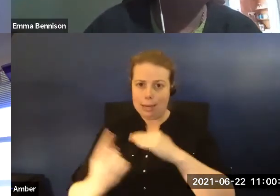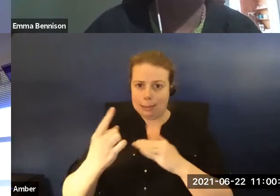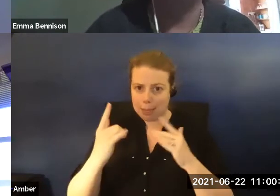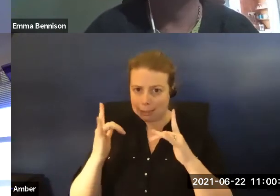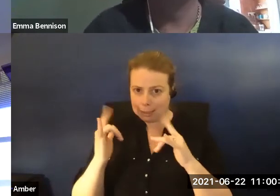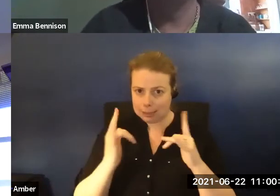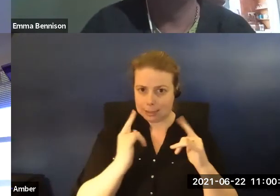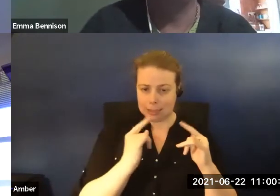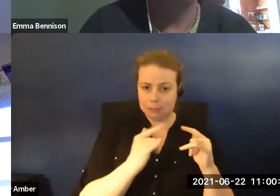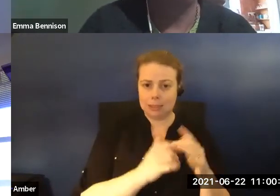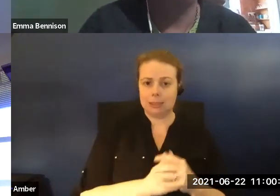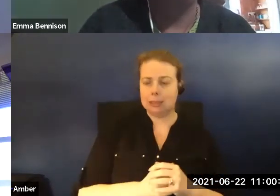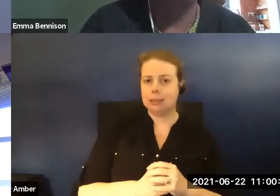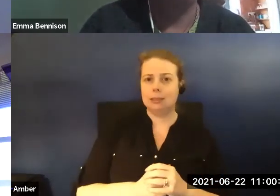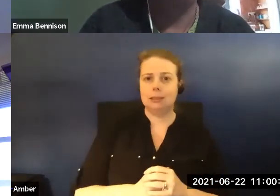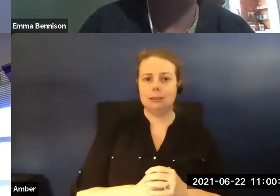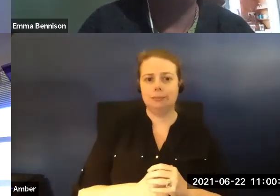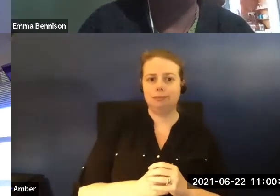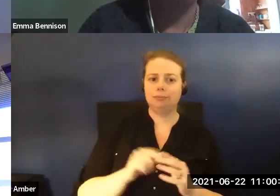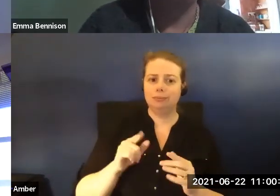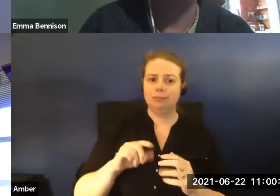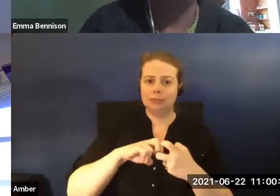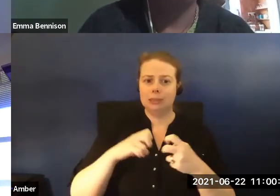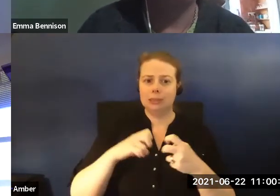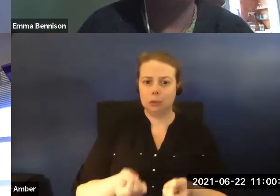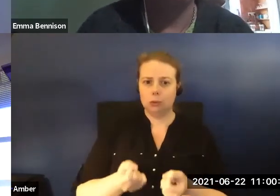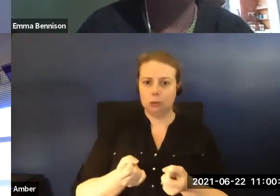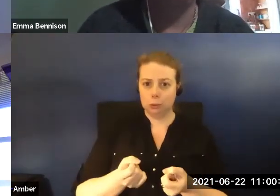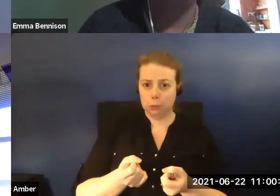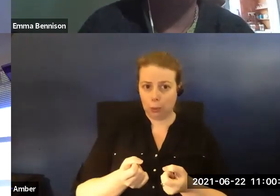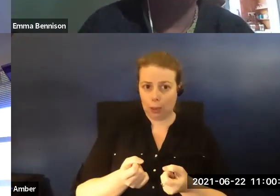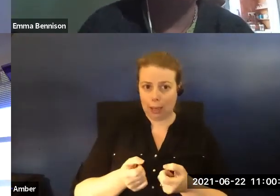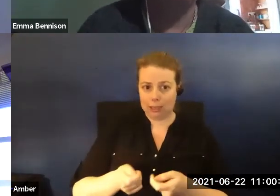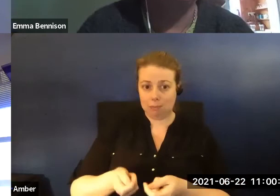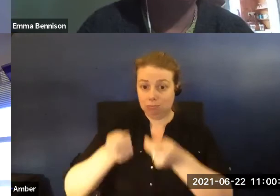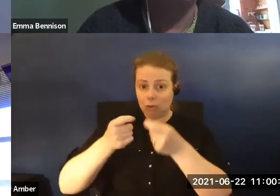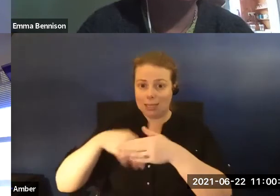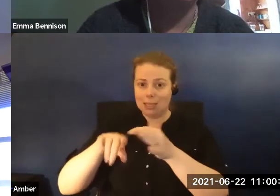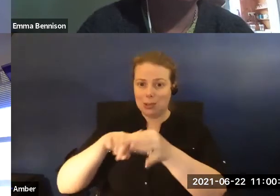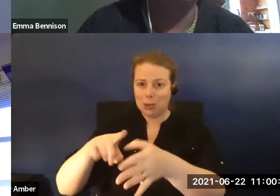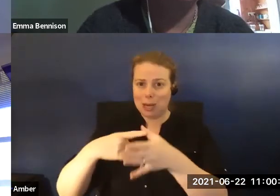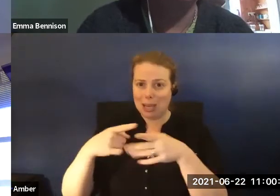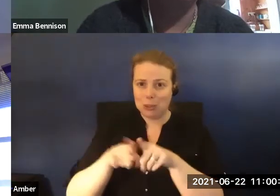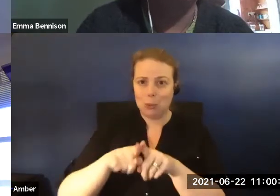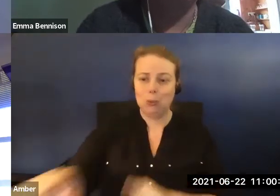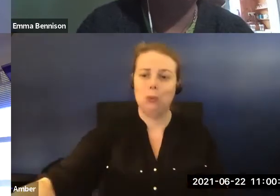and it's kind of an issue that has come up in some of the questions in the Q&A as well. Do you